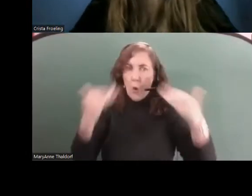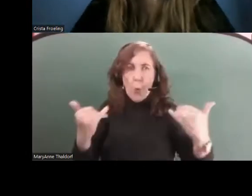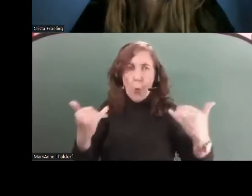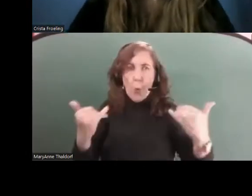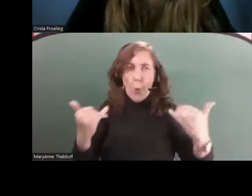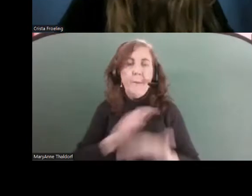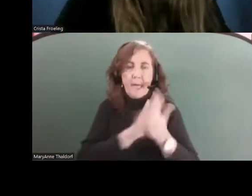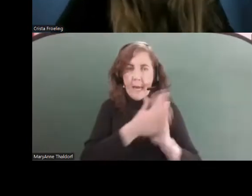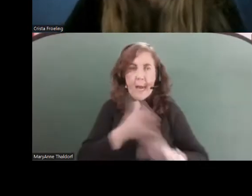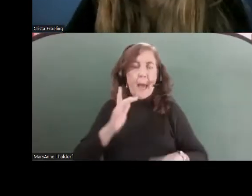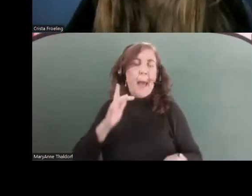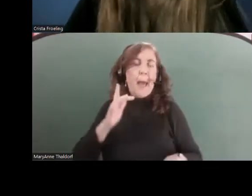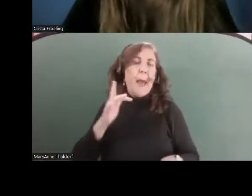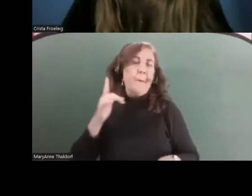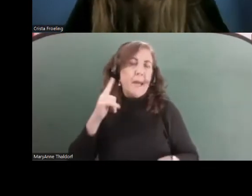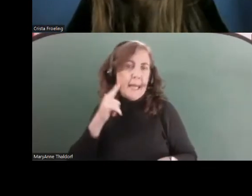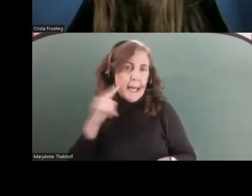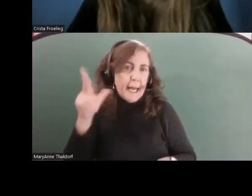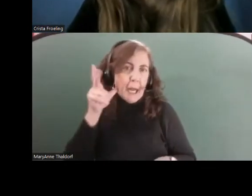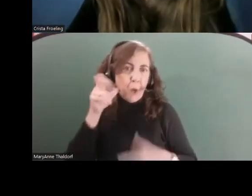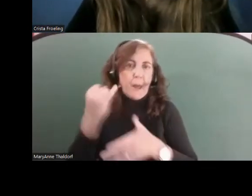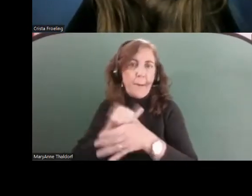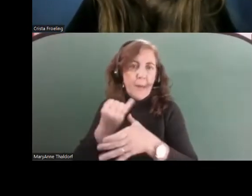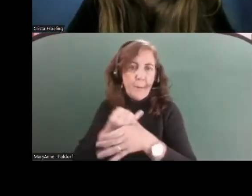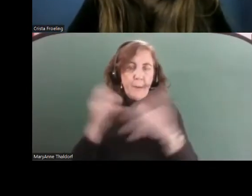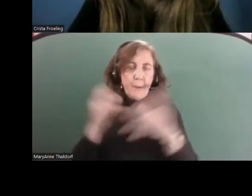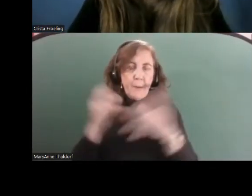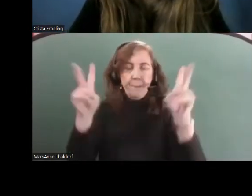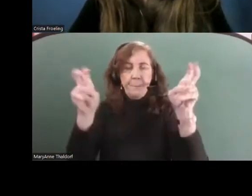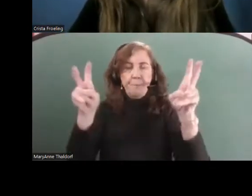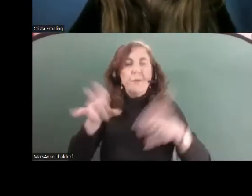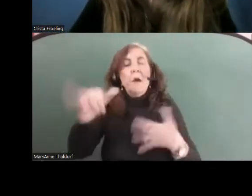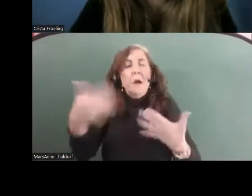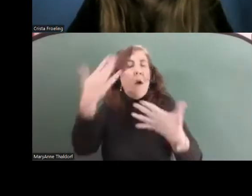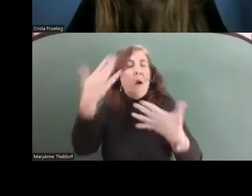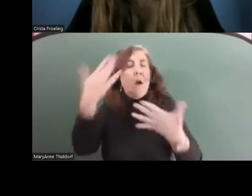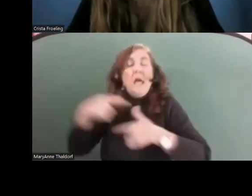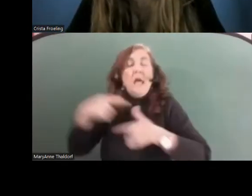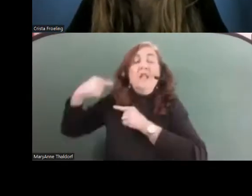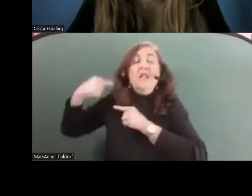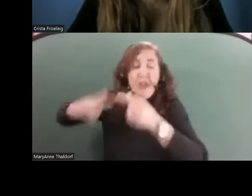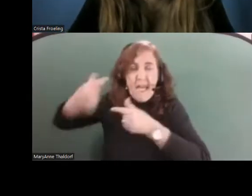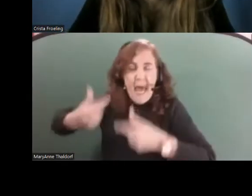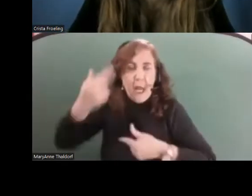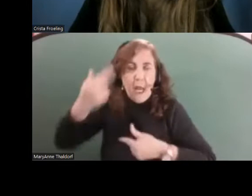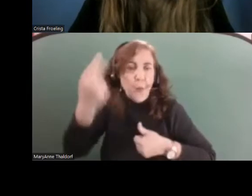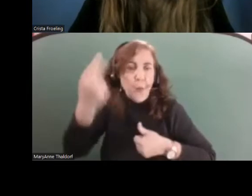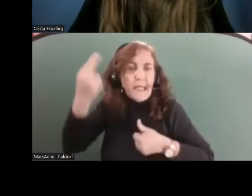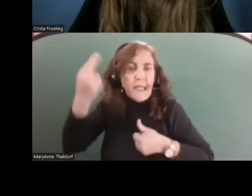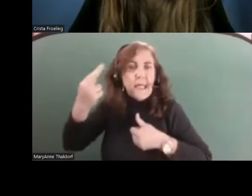So why do they have a hearing impairment? Well, genetic, hereditary factors, Down